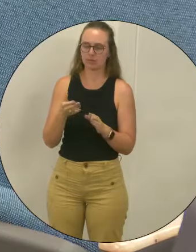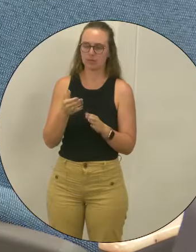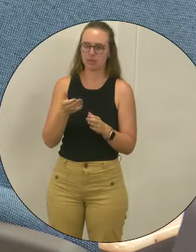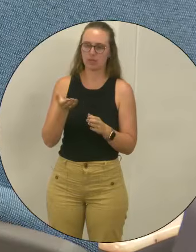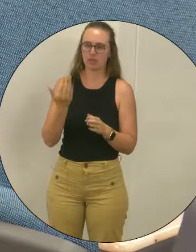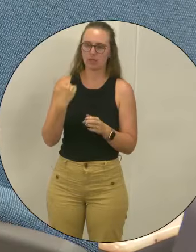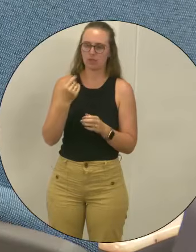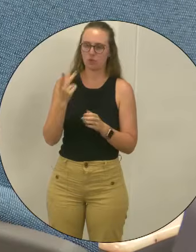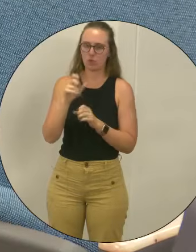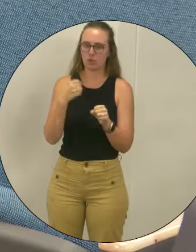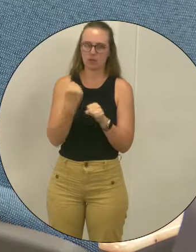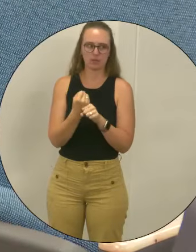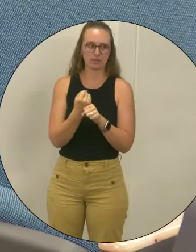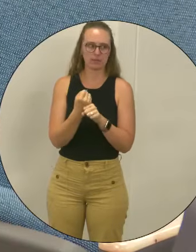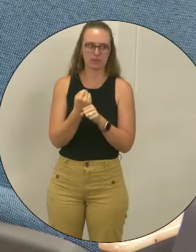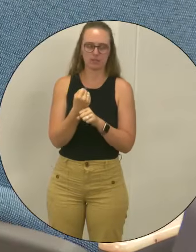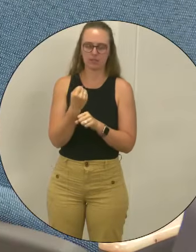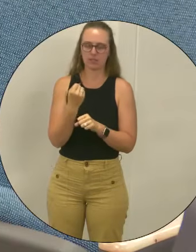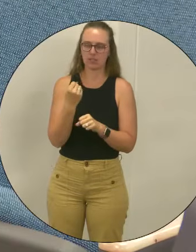of years.